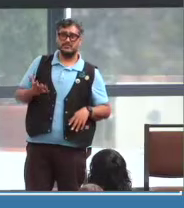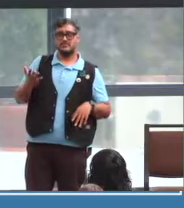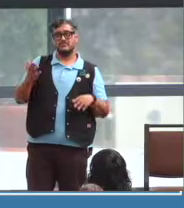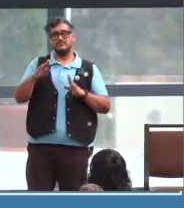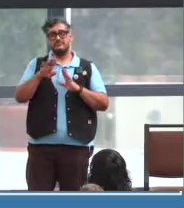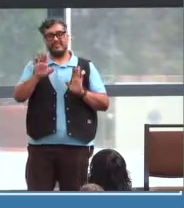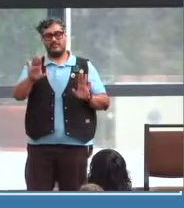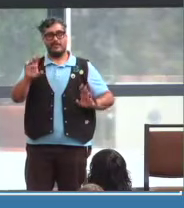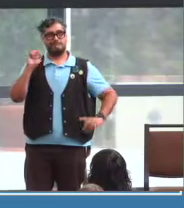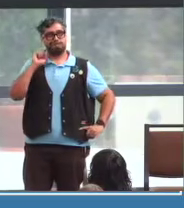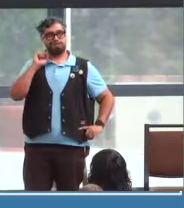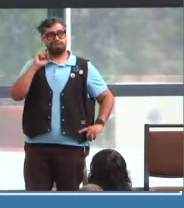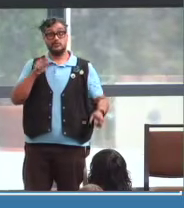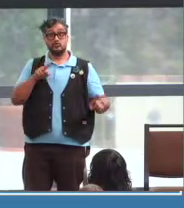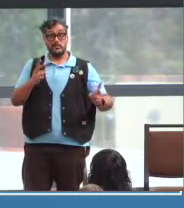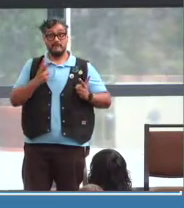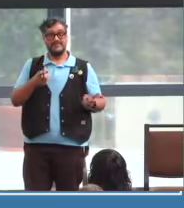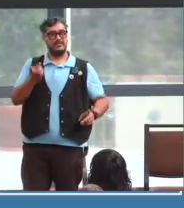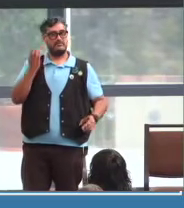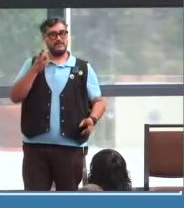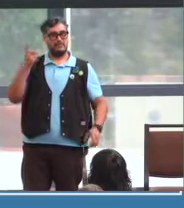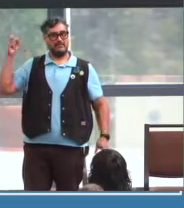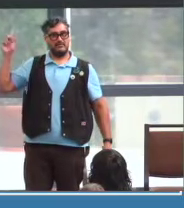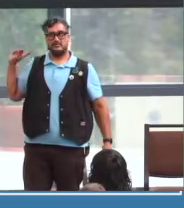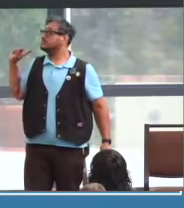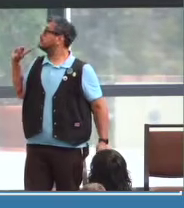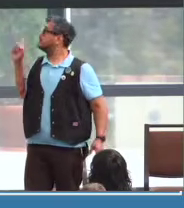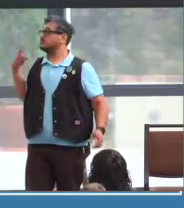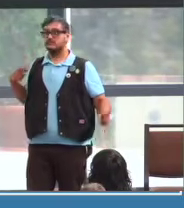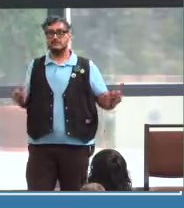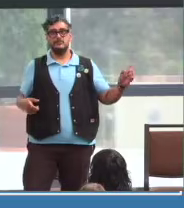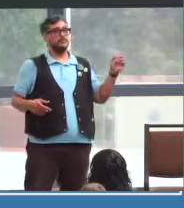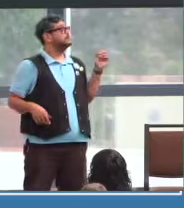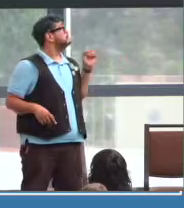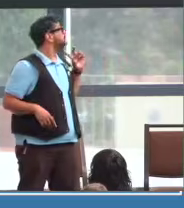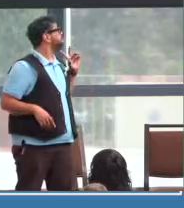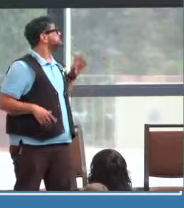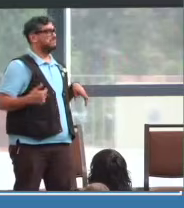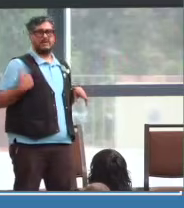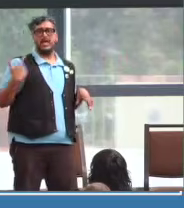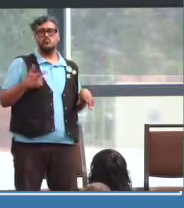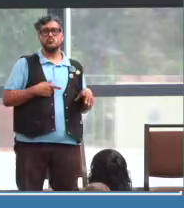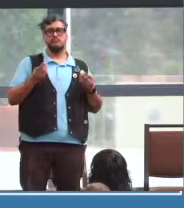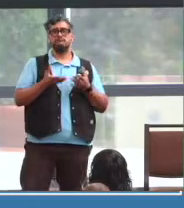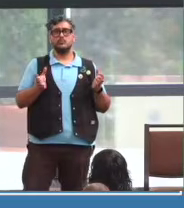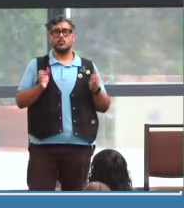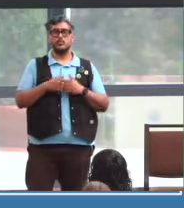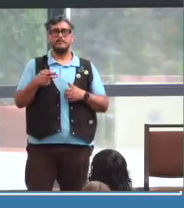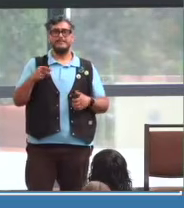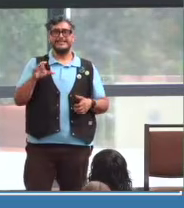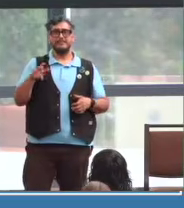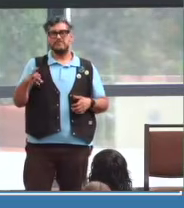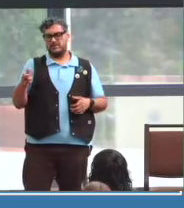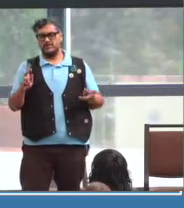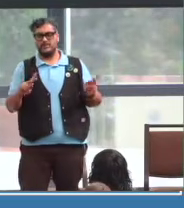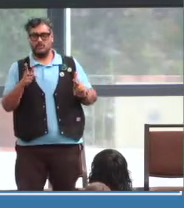background, the back of their minds during their visit with you are always thinking about. And we share this with the primary doctors and other specialists who are along with your